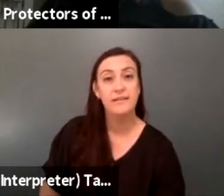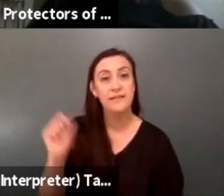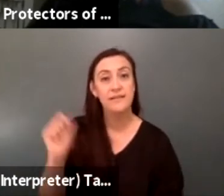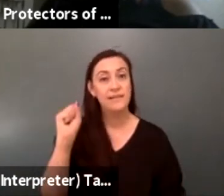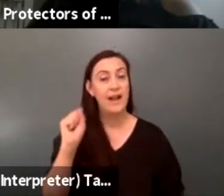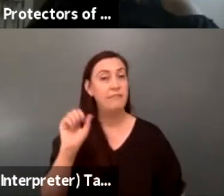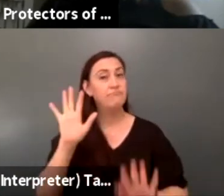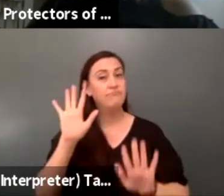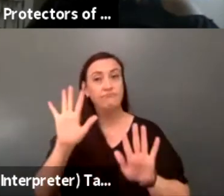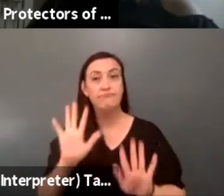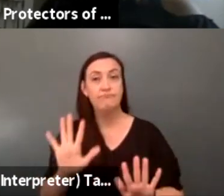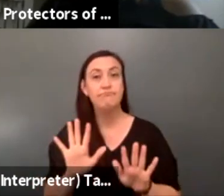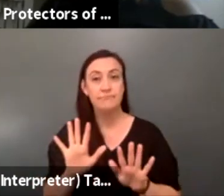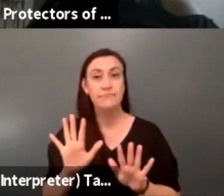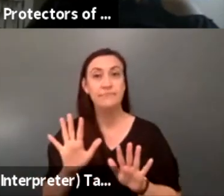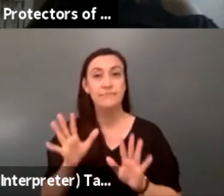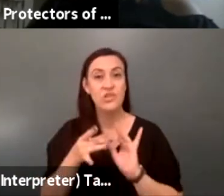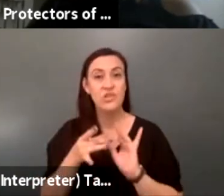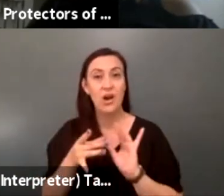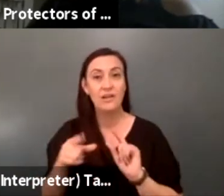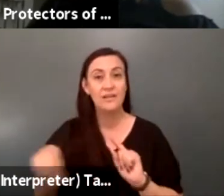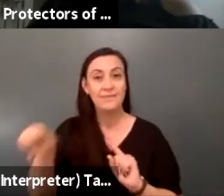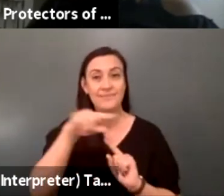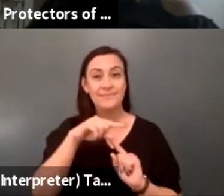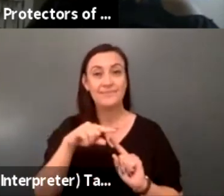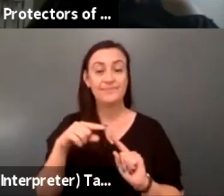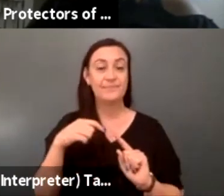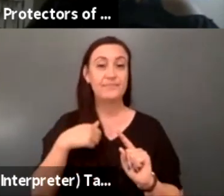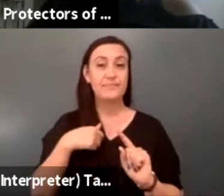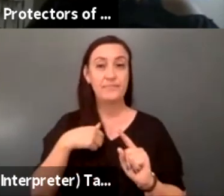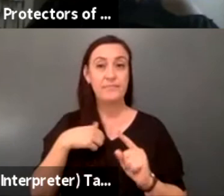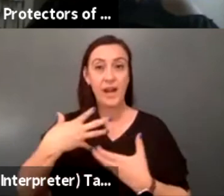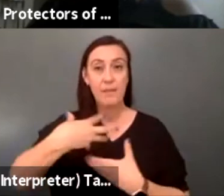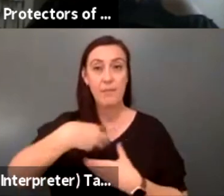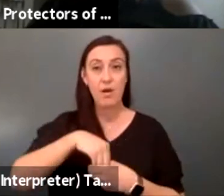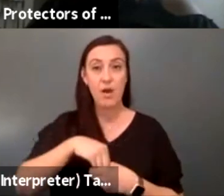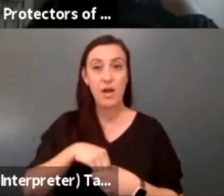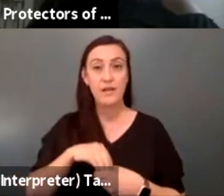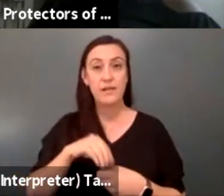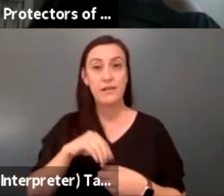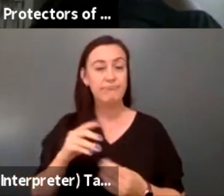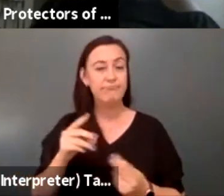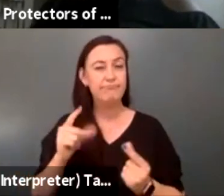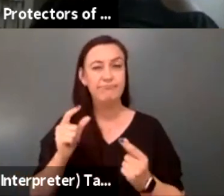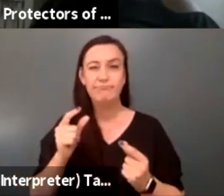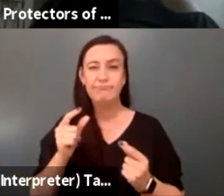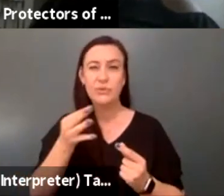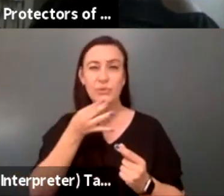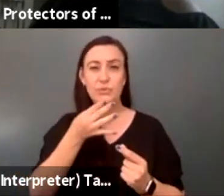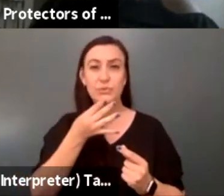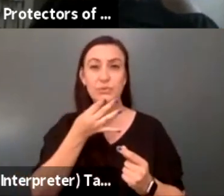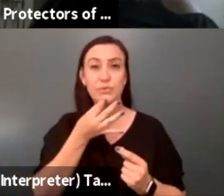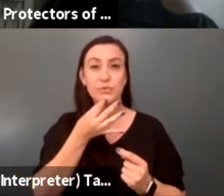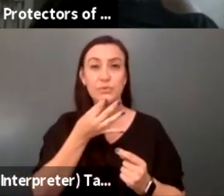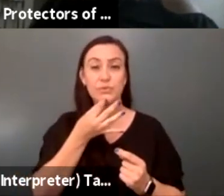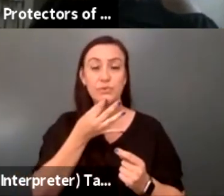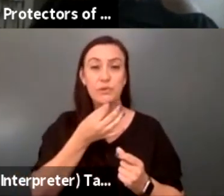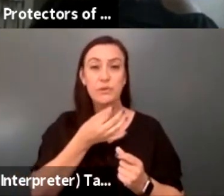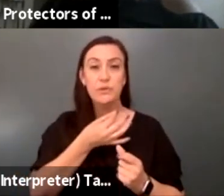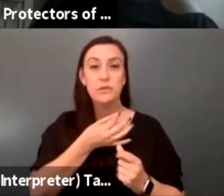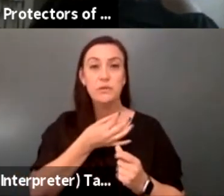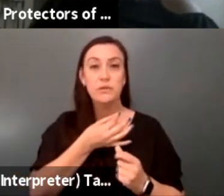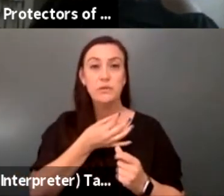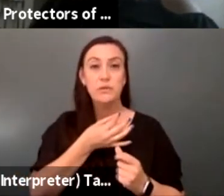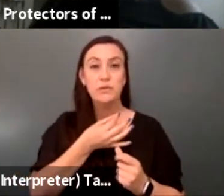Incredible talk, and I'm actually on the cusp of us